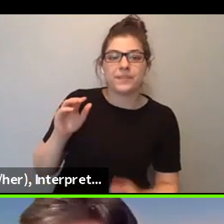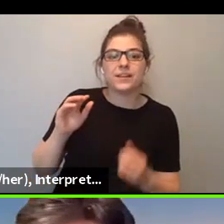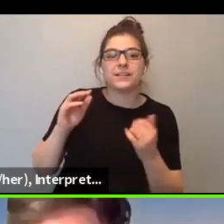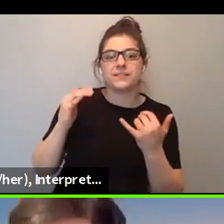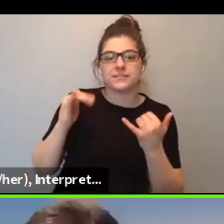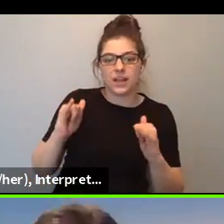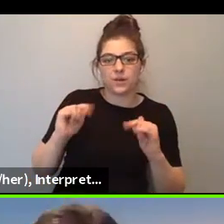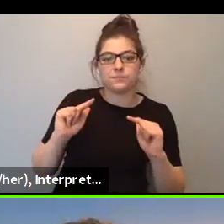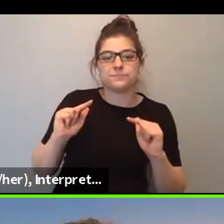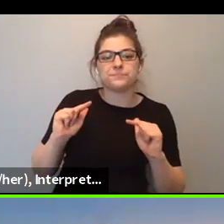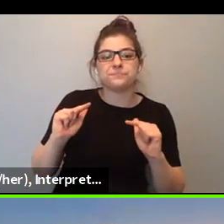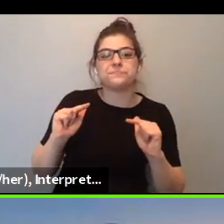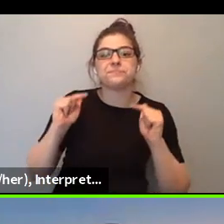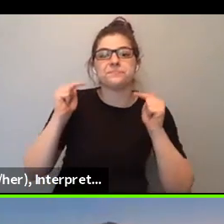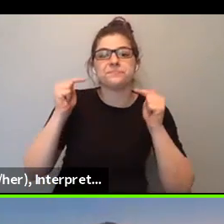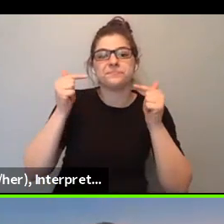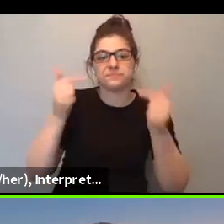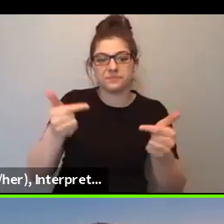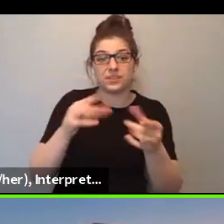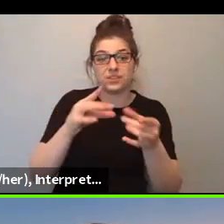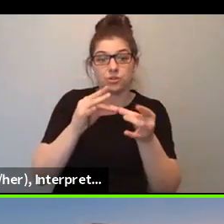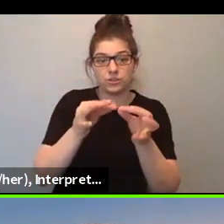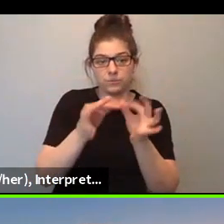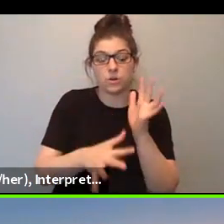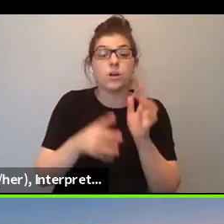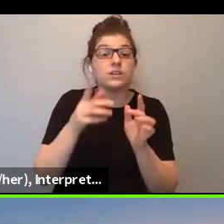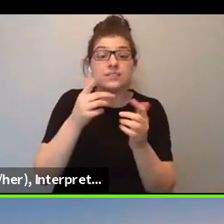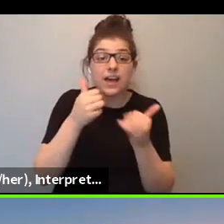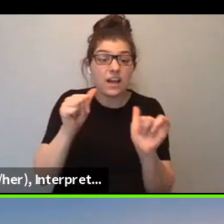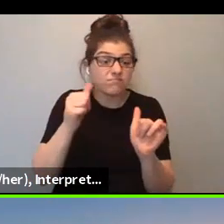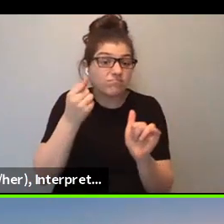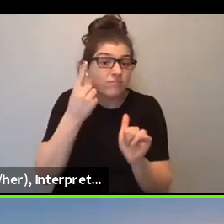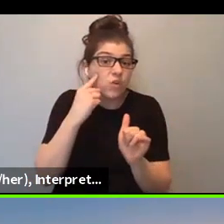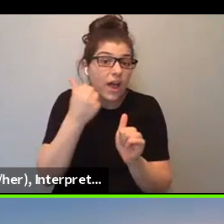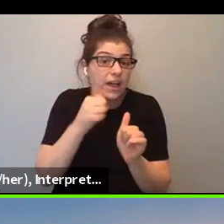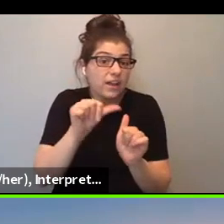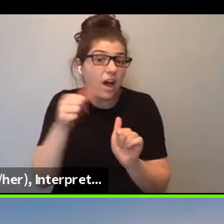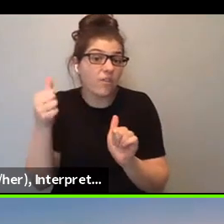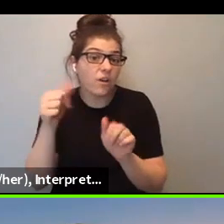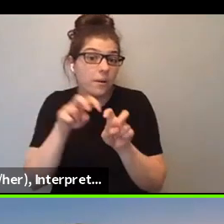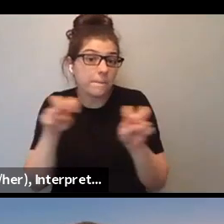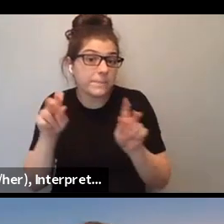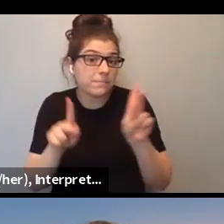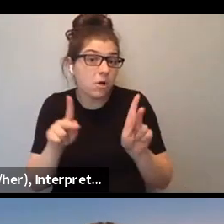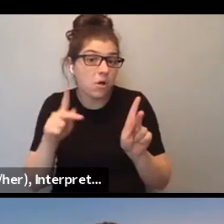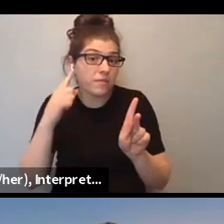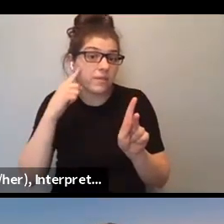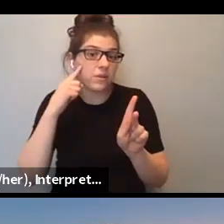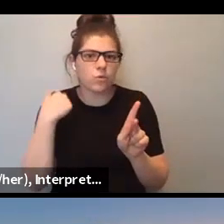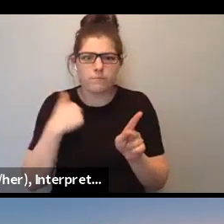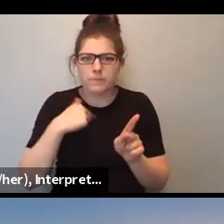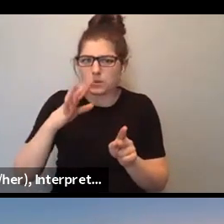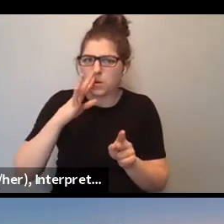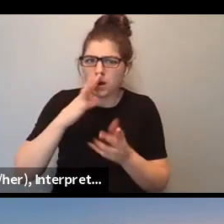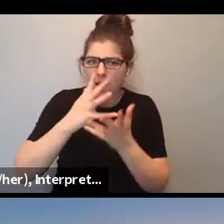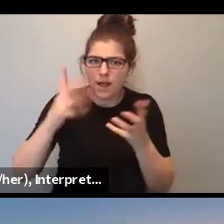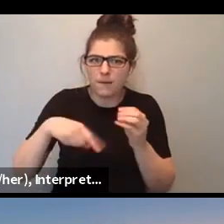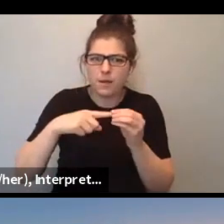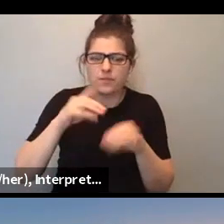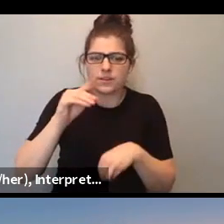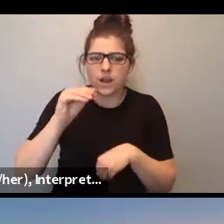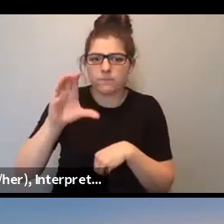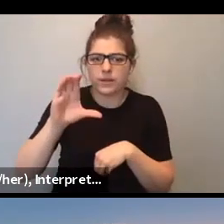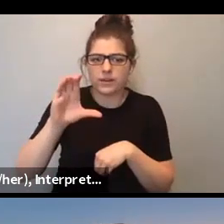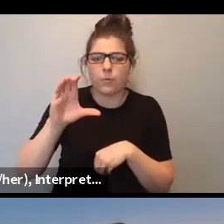Miguel. Does that spark anything for any of the other panelists? Because we really have been talking quite a lot, and the document does a lot, in my